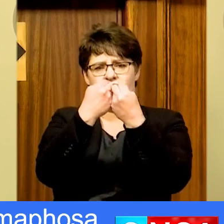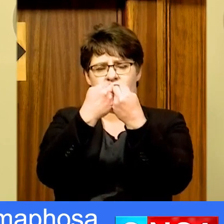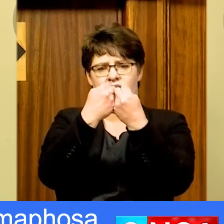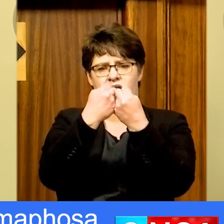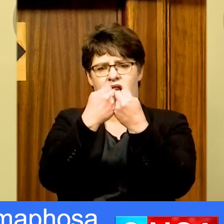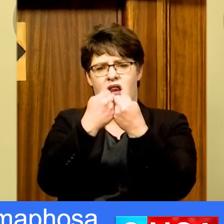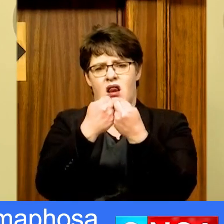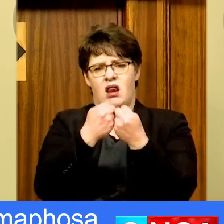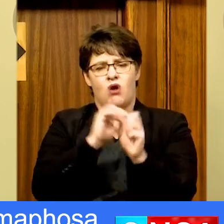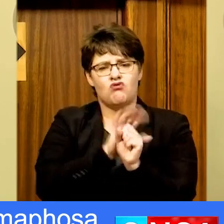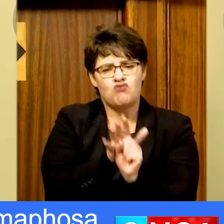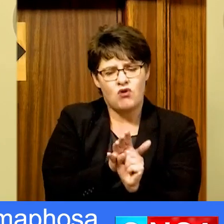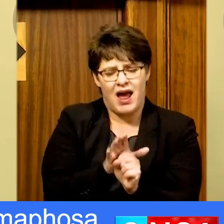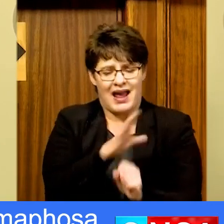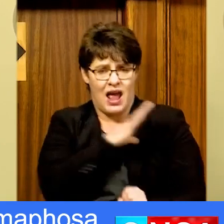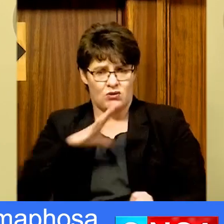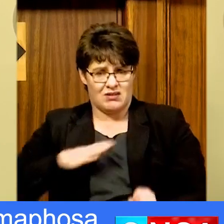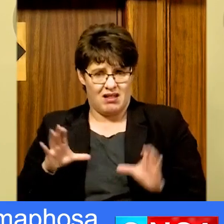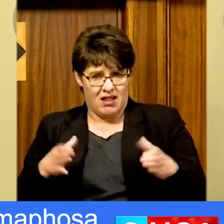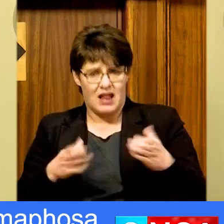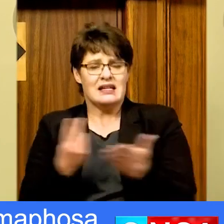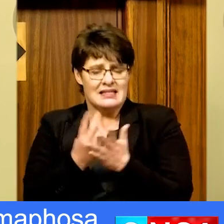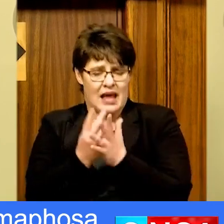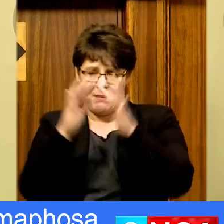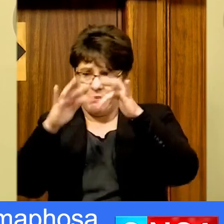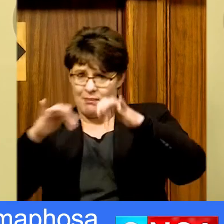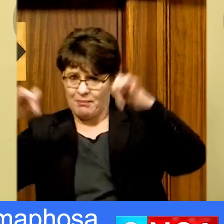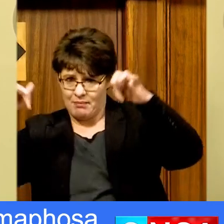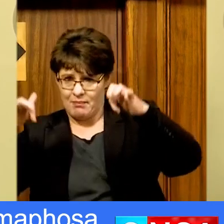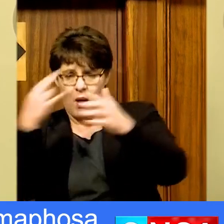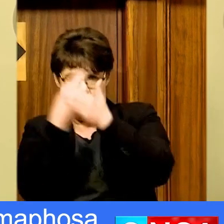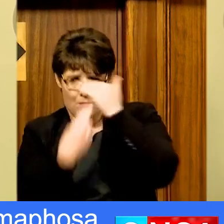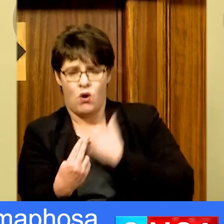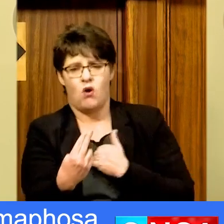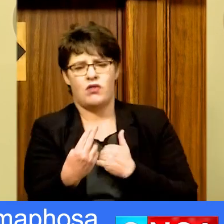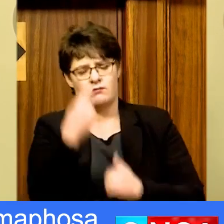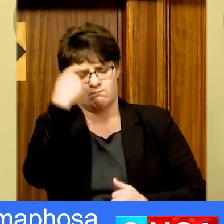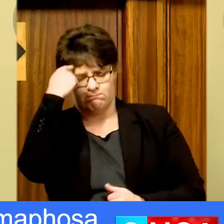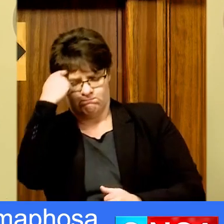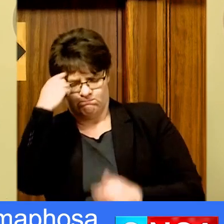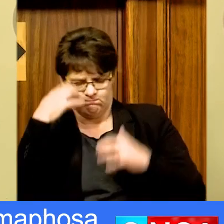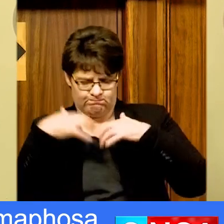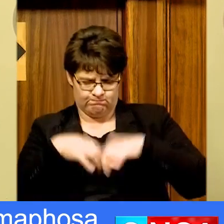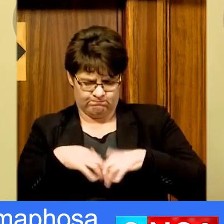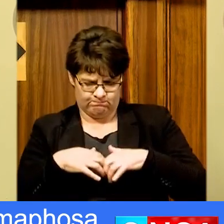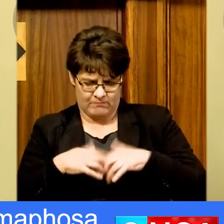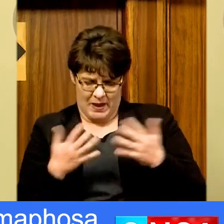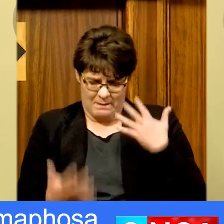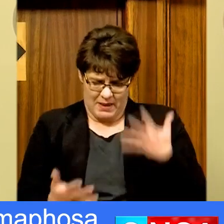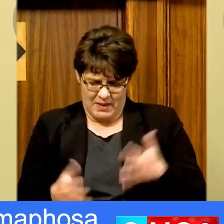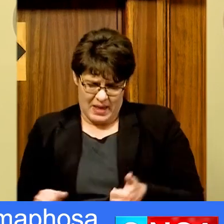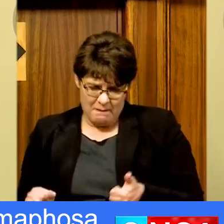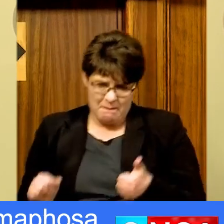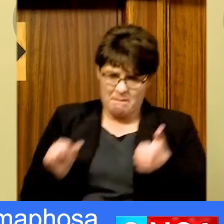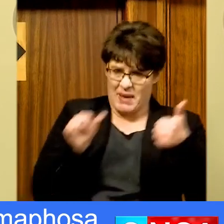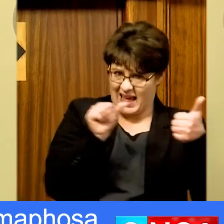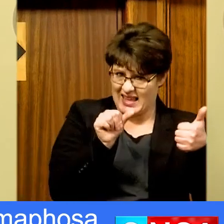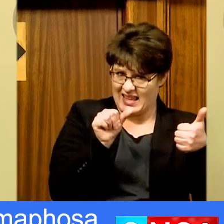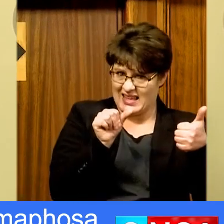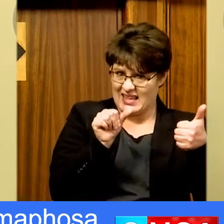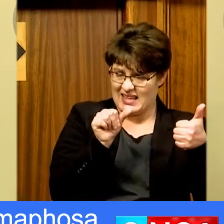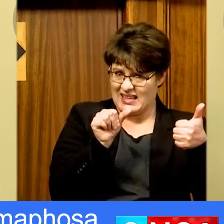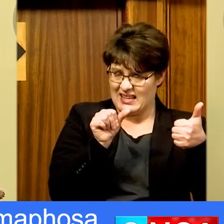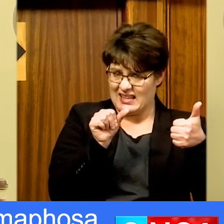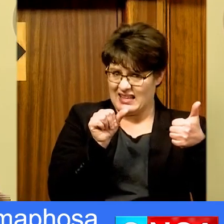Council and Cabinet have considered whether we should return